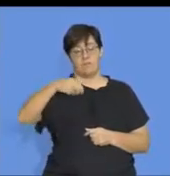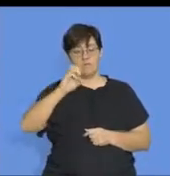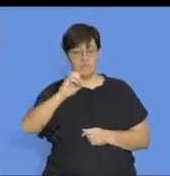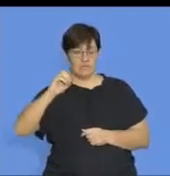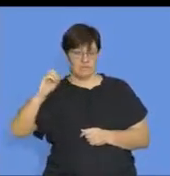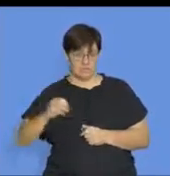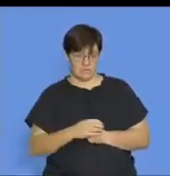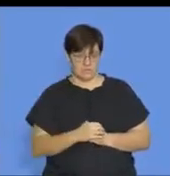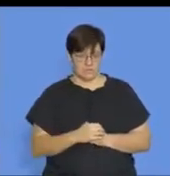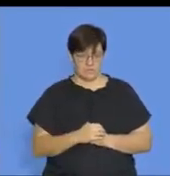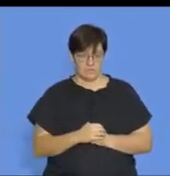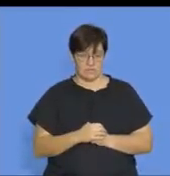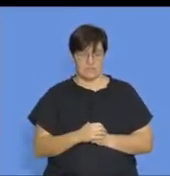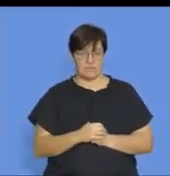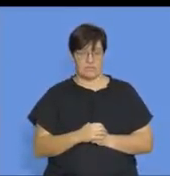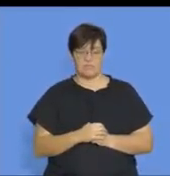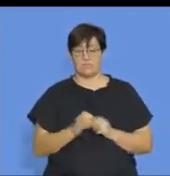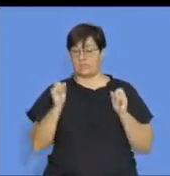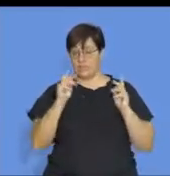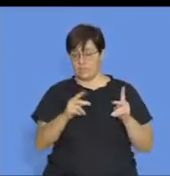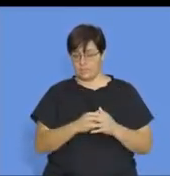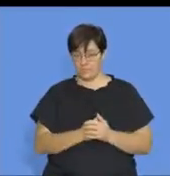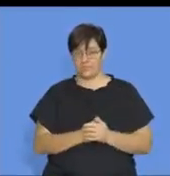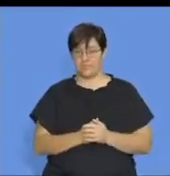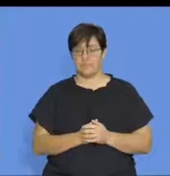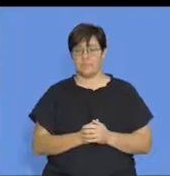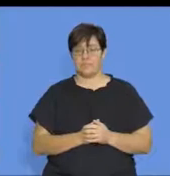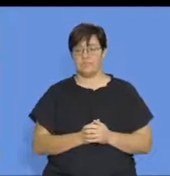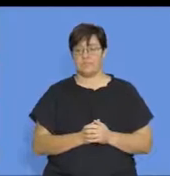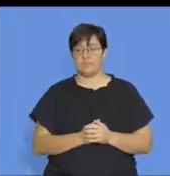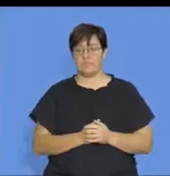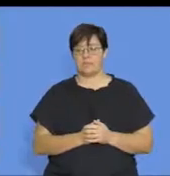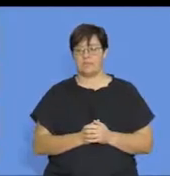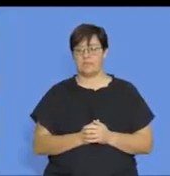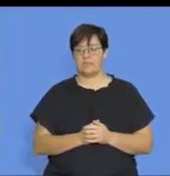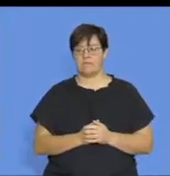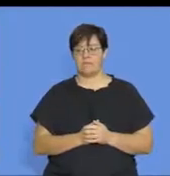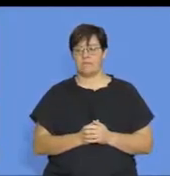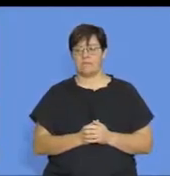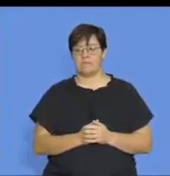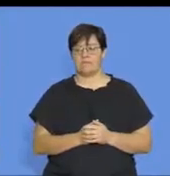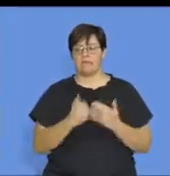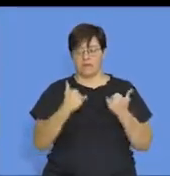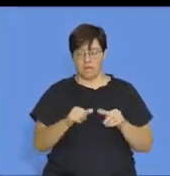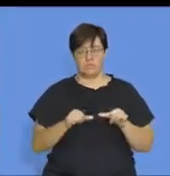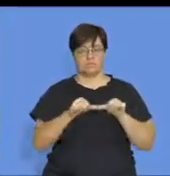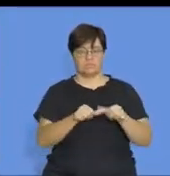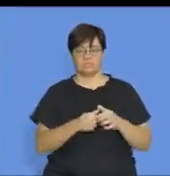144,000. Okay, got that, straightforward. Right, let's now move